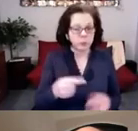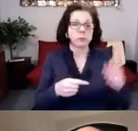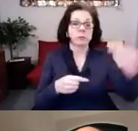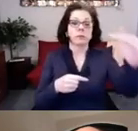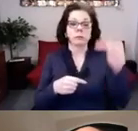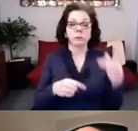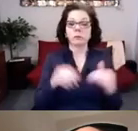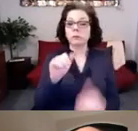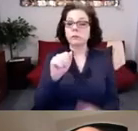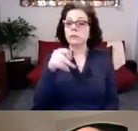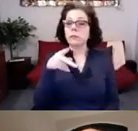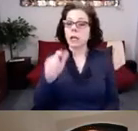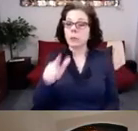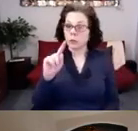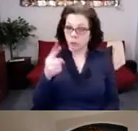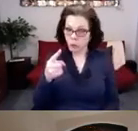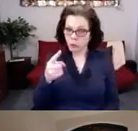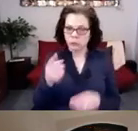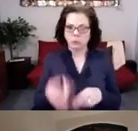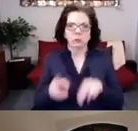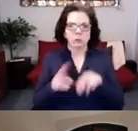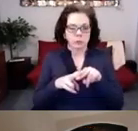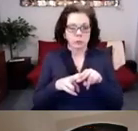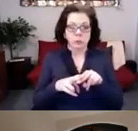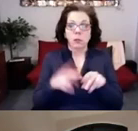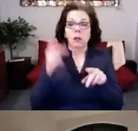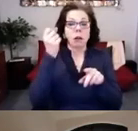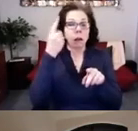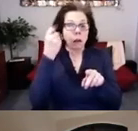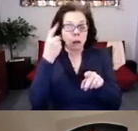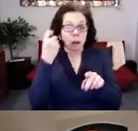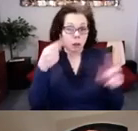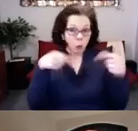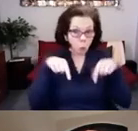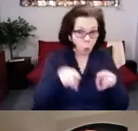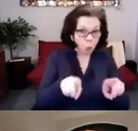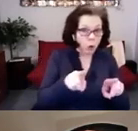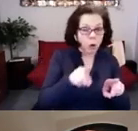important dates to look at here is within the month of February, we're going to be